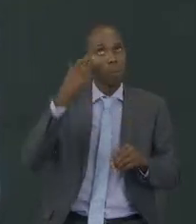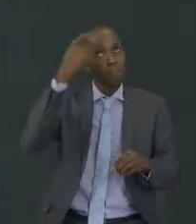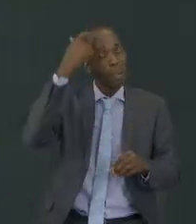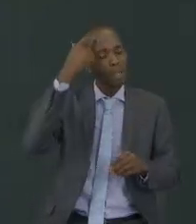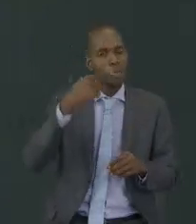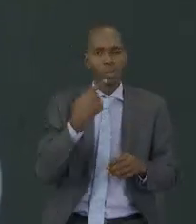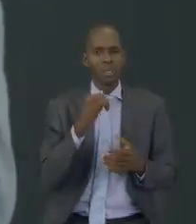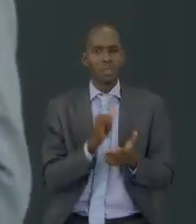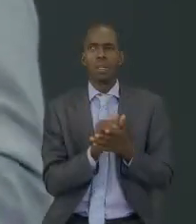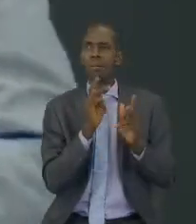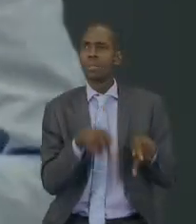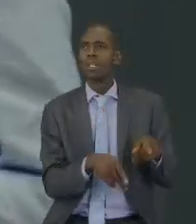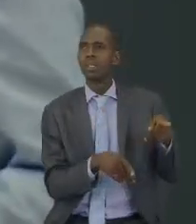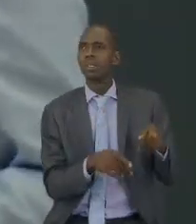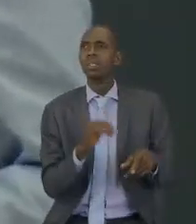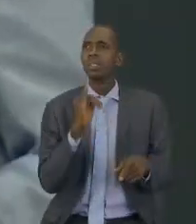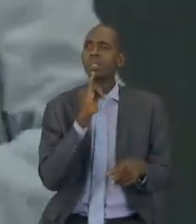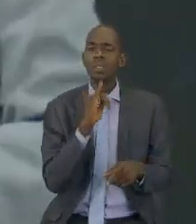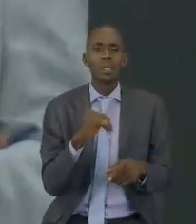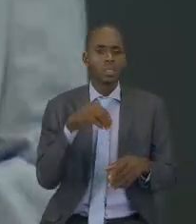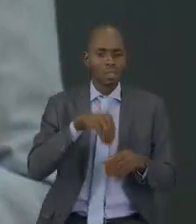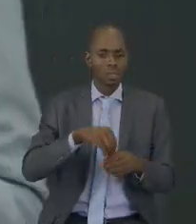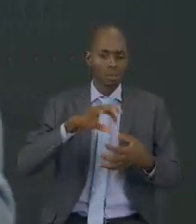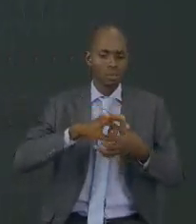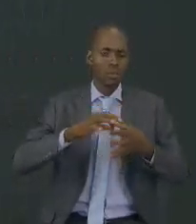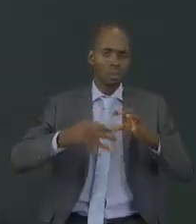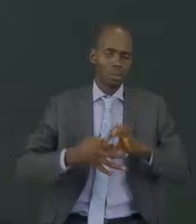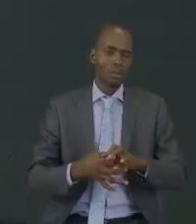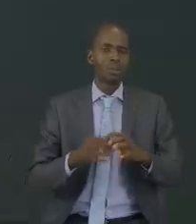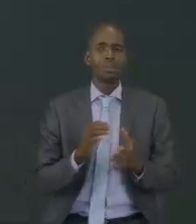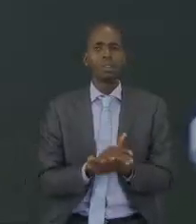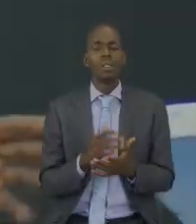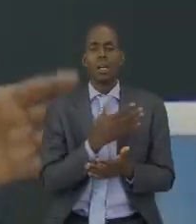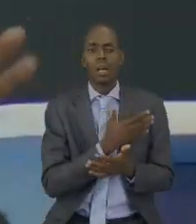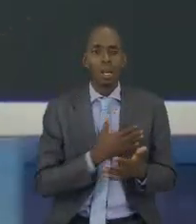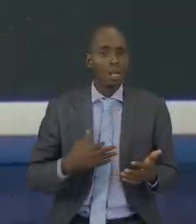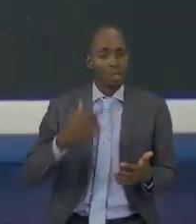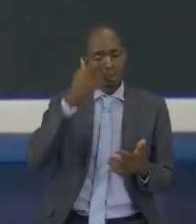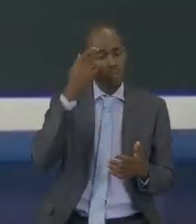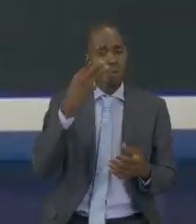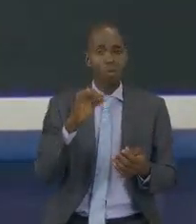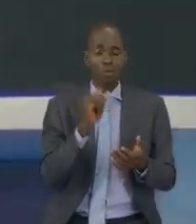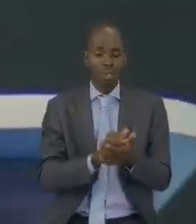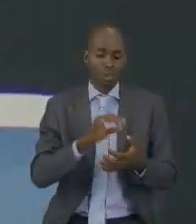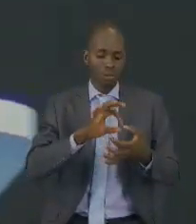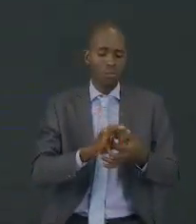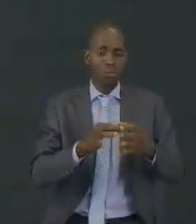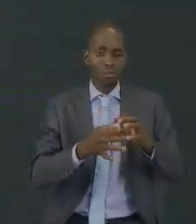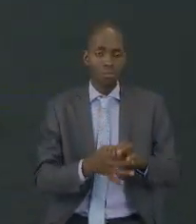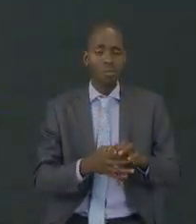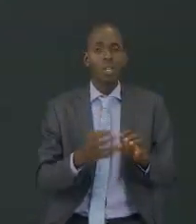that man is in chains or shackles, and because of the chains and the shackles